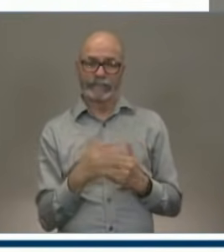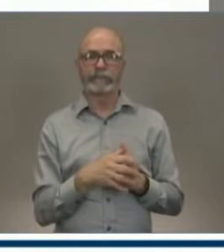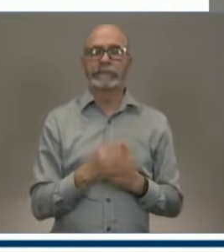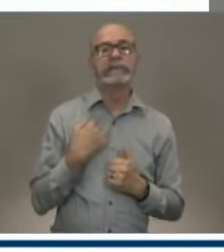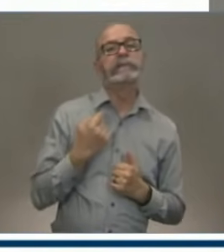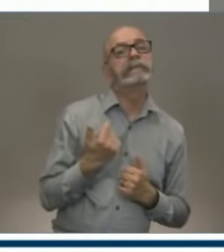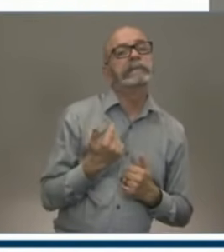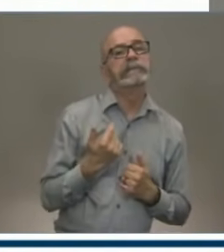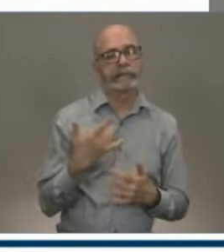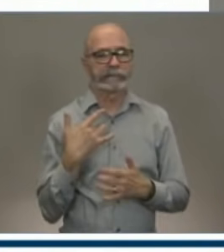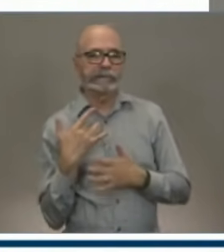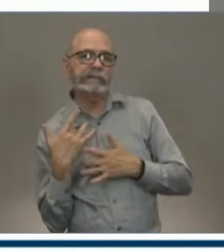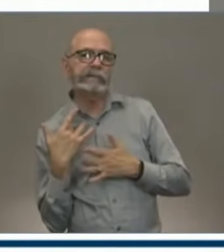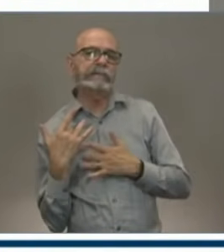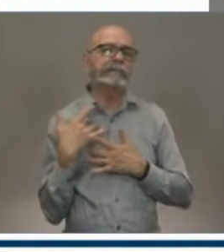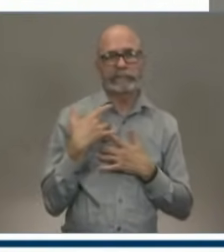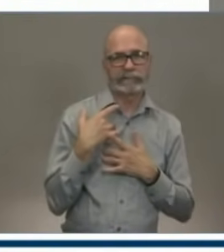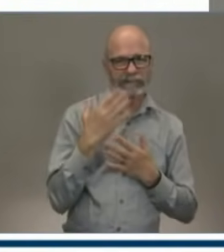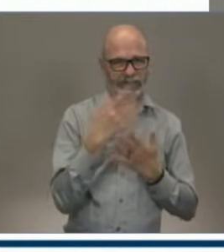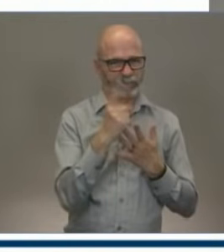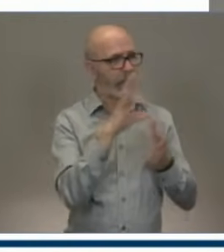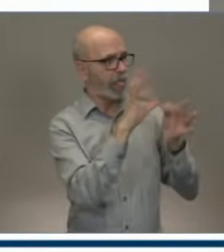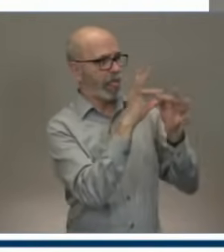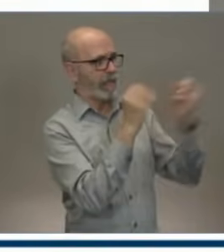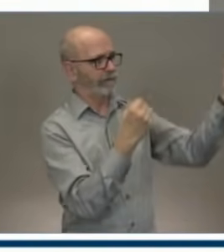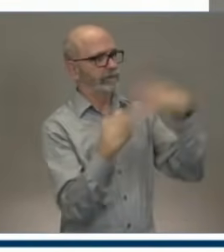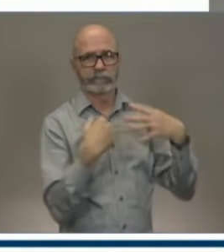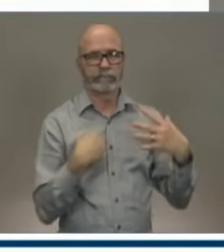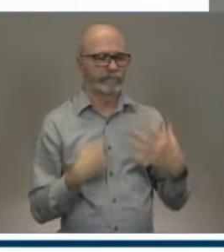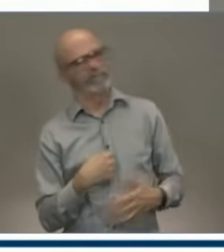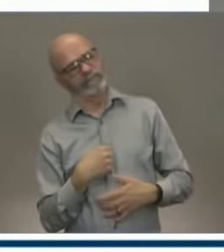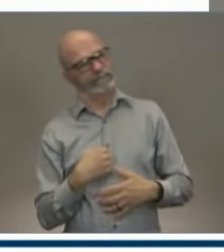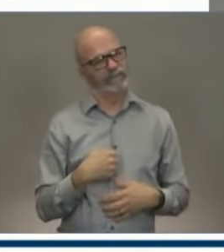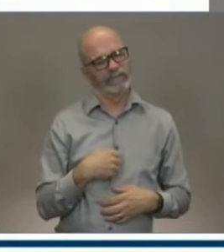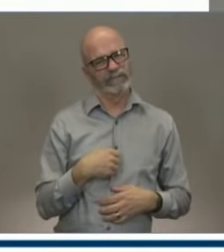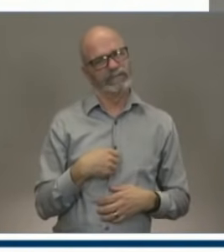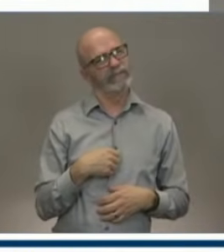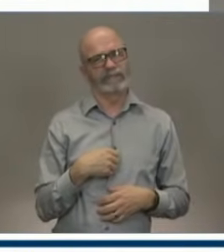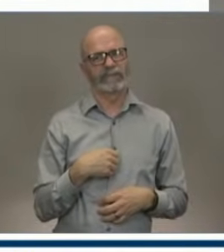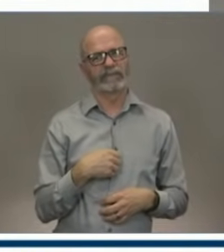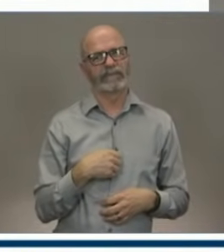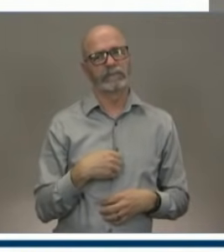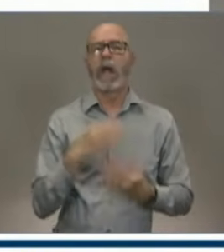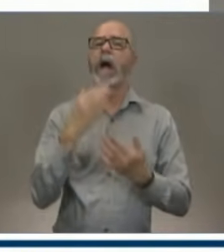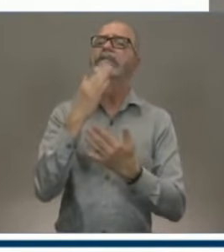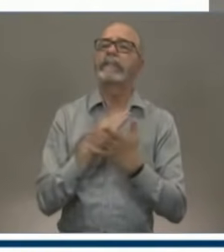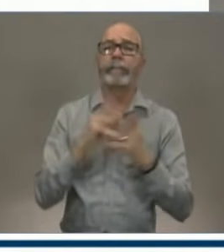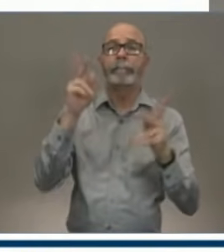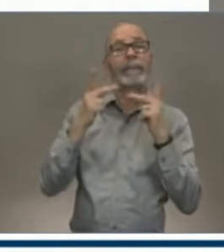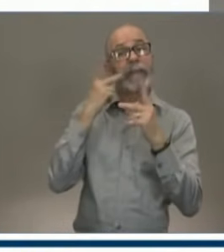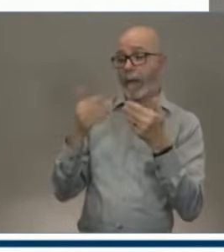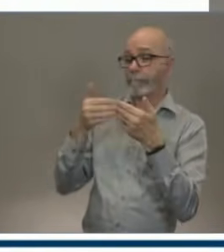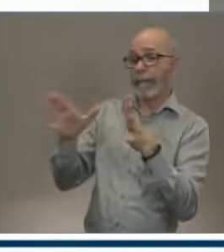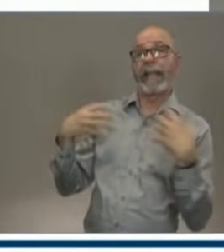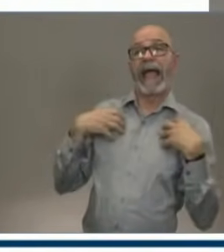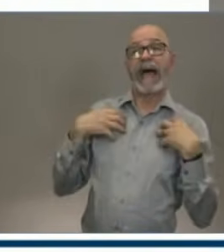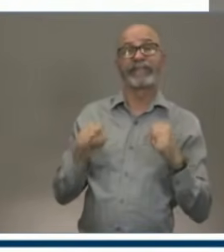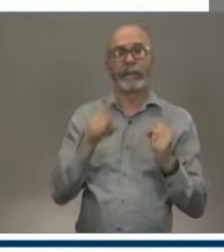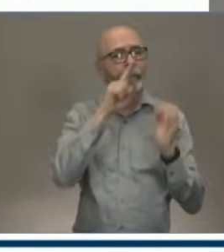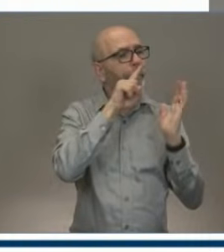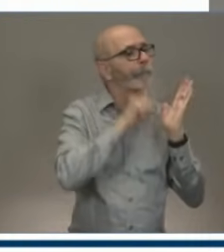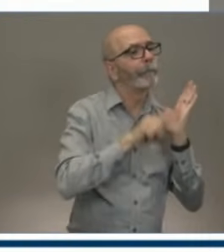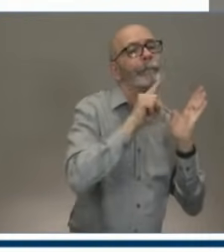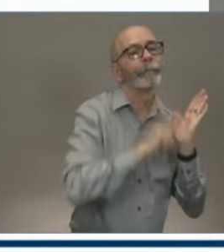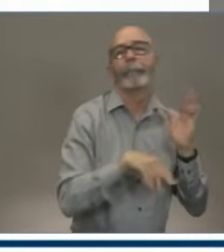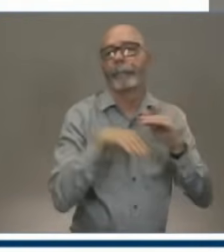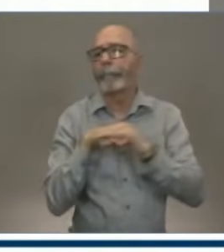it's been recently brought to my attention that in a few of our ongoing investigations by public health, there are some individuals who have been